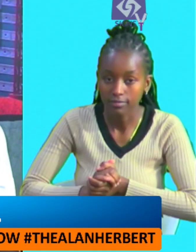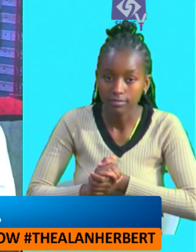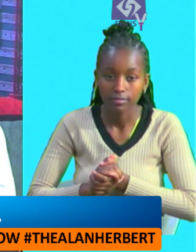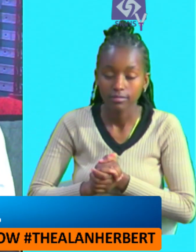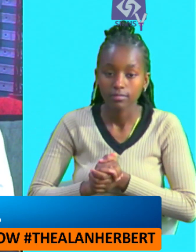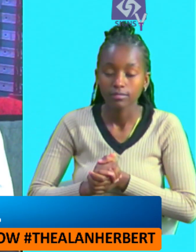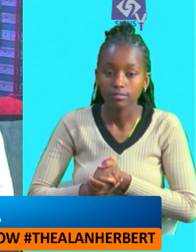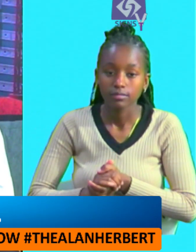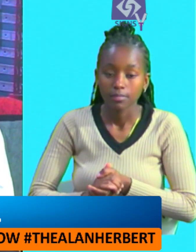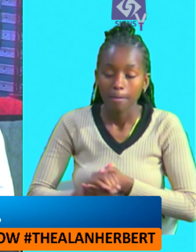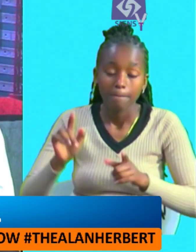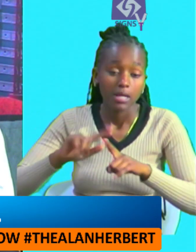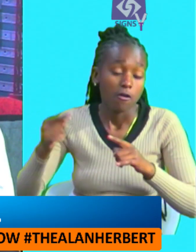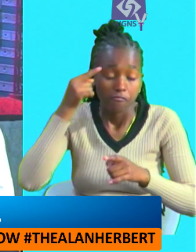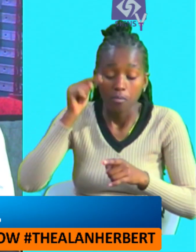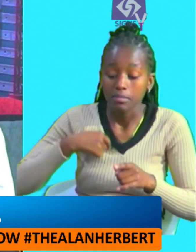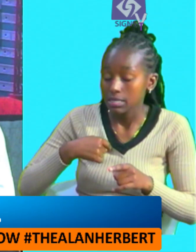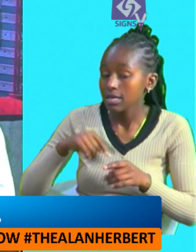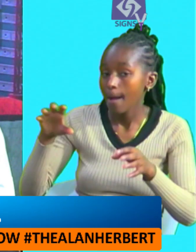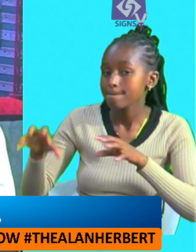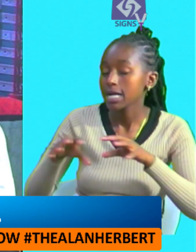Swali nyet.